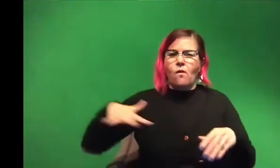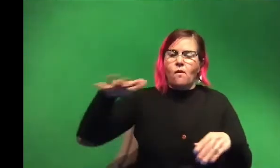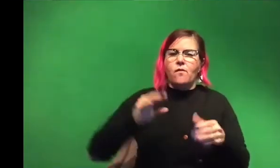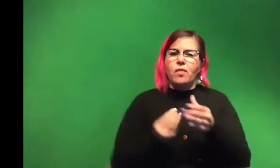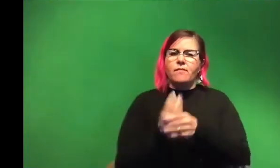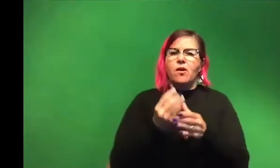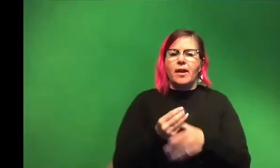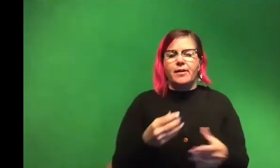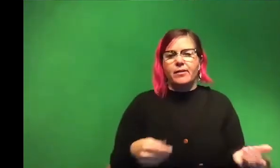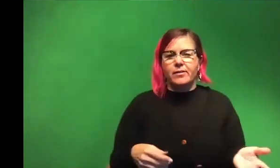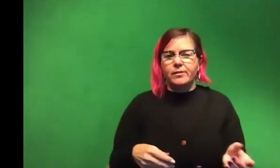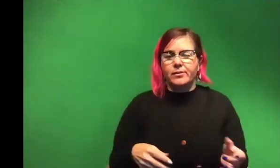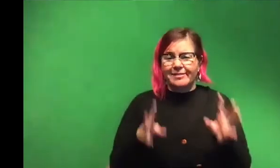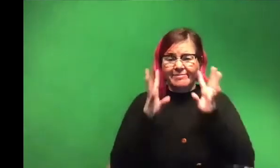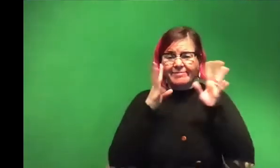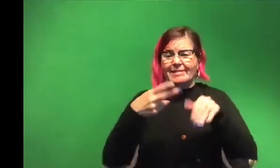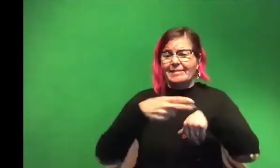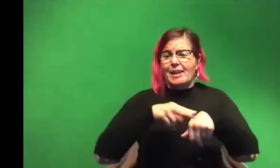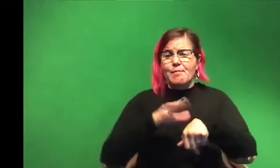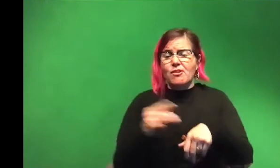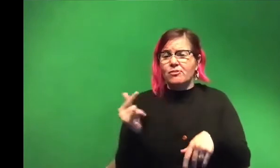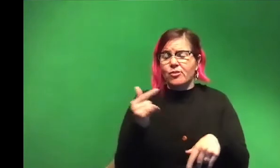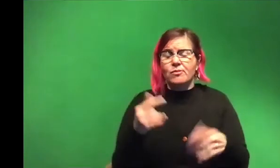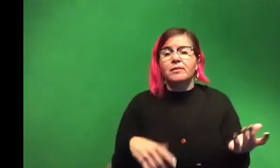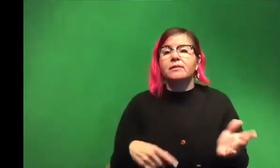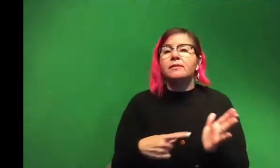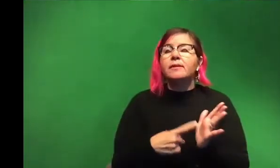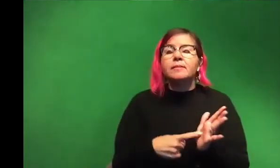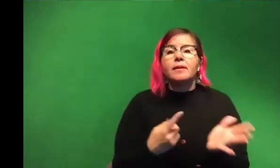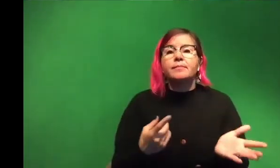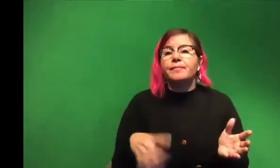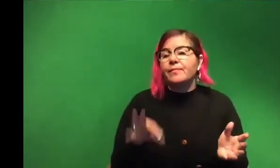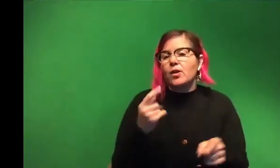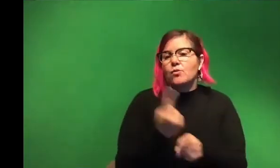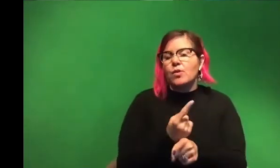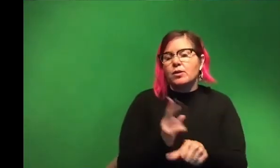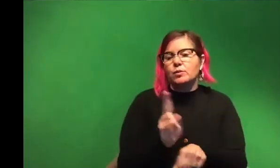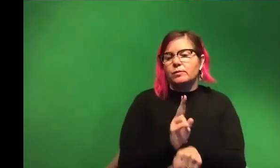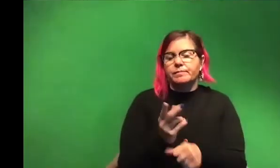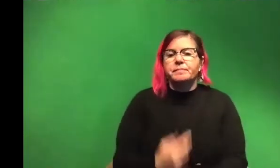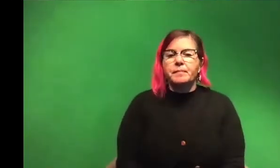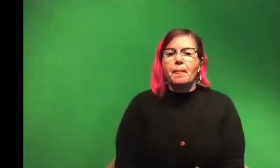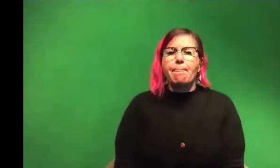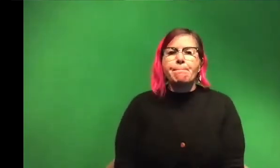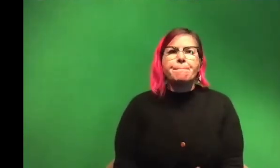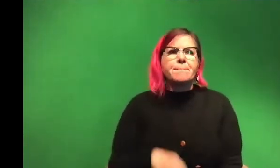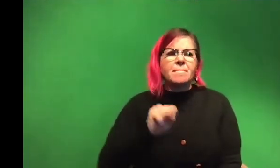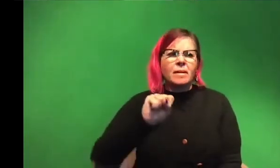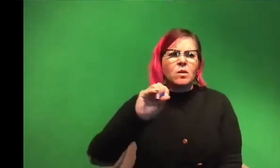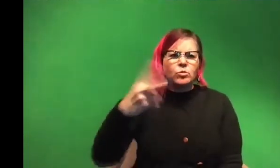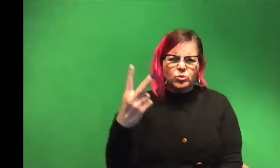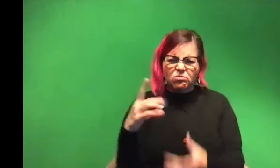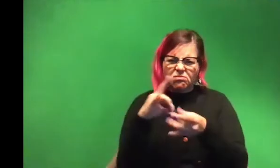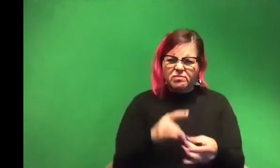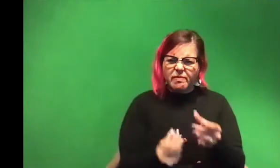So there's any number of things we could do with them. Sometimes it's just, finding the right use case. cool. And what is SO2 and what does it have to do